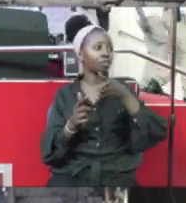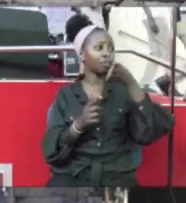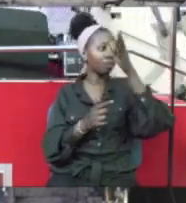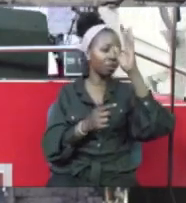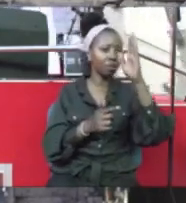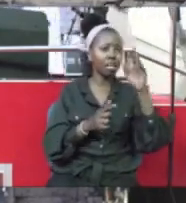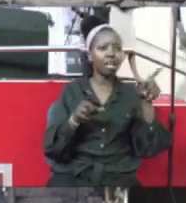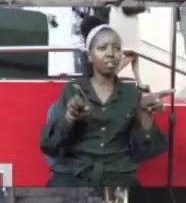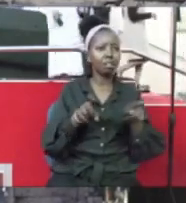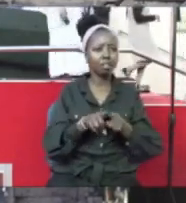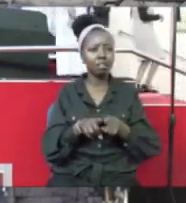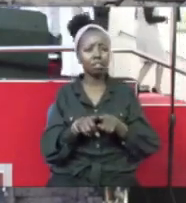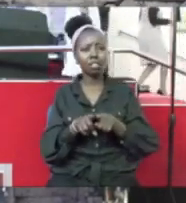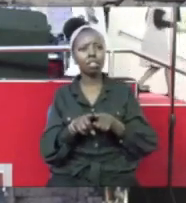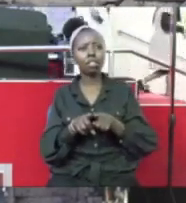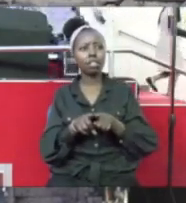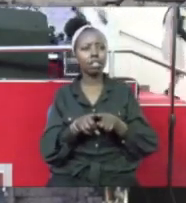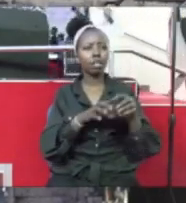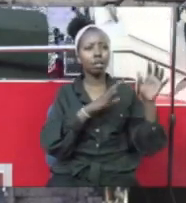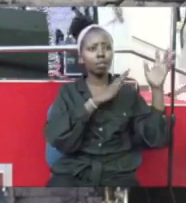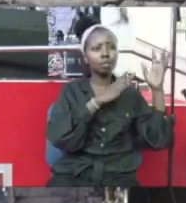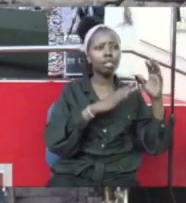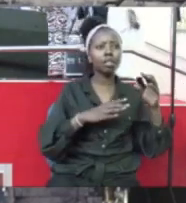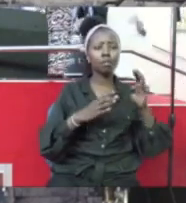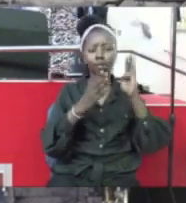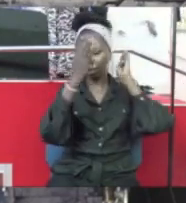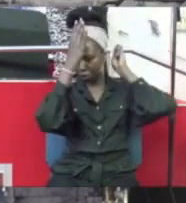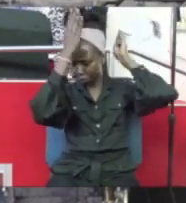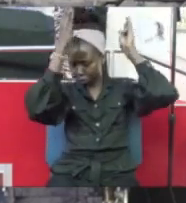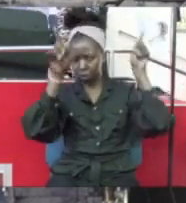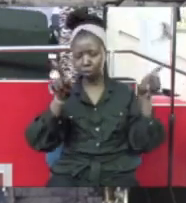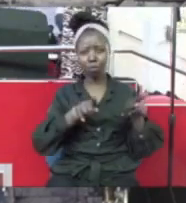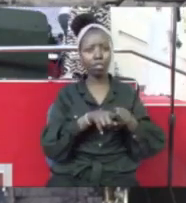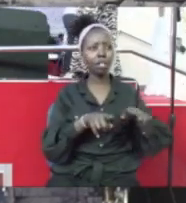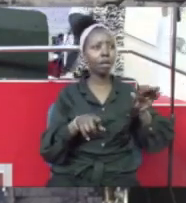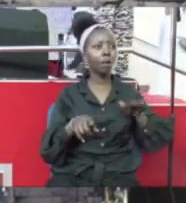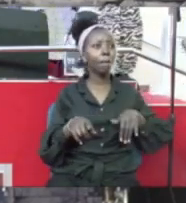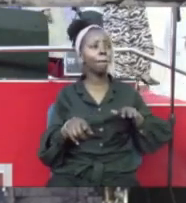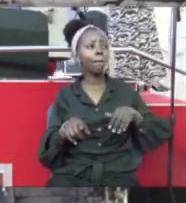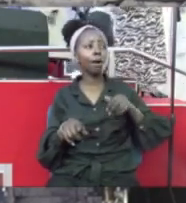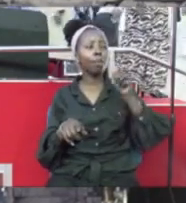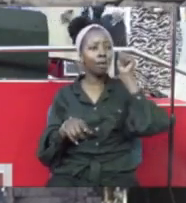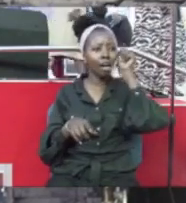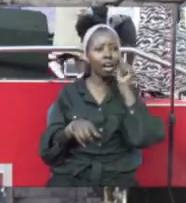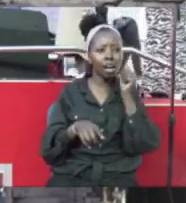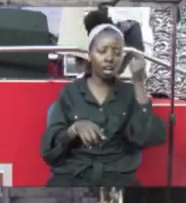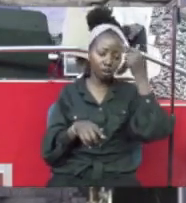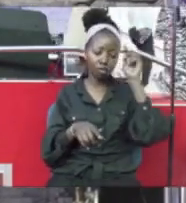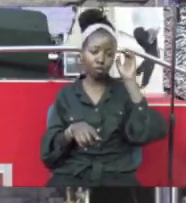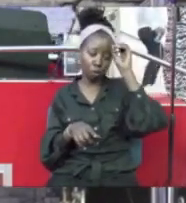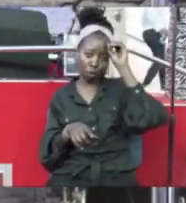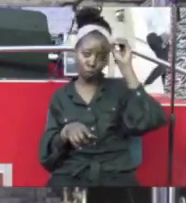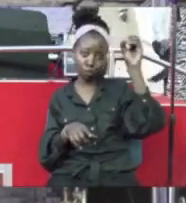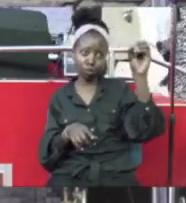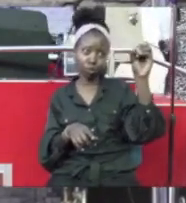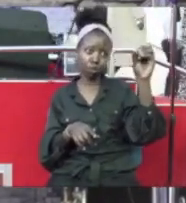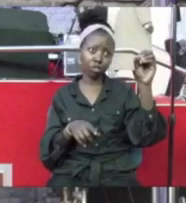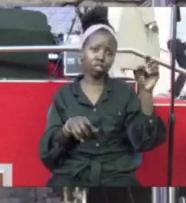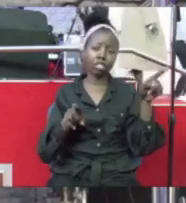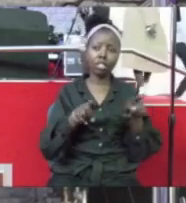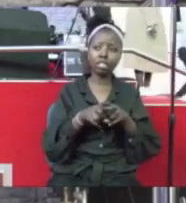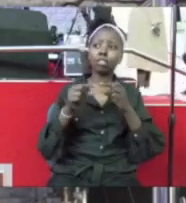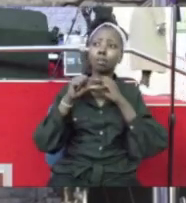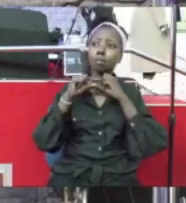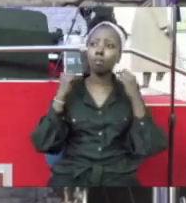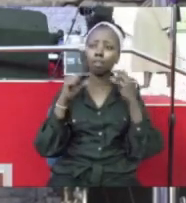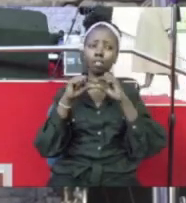And also appreciate our bishop and our mom. Na pia namshukuru askofu na mom. Even for this opportunity and the pastoral team. Kwa